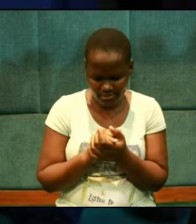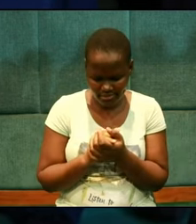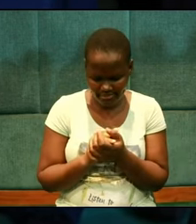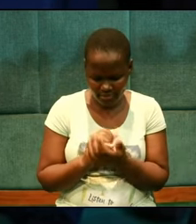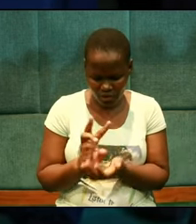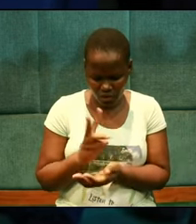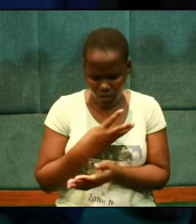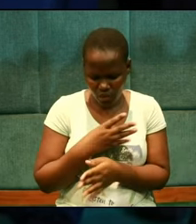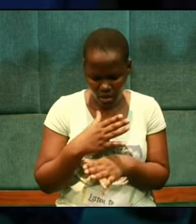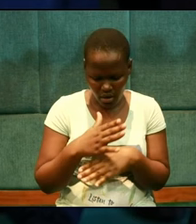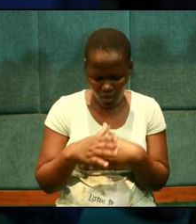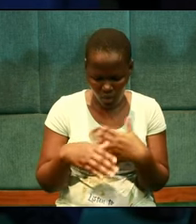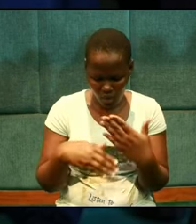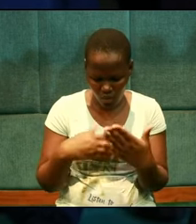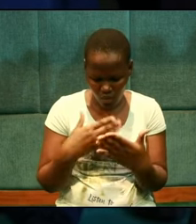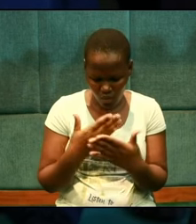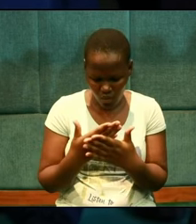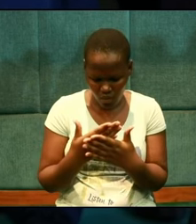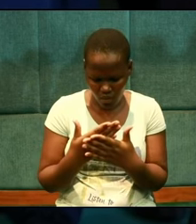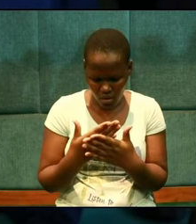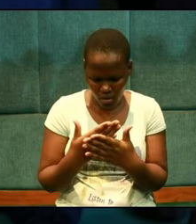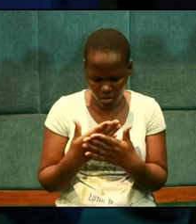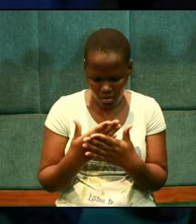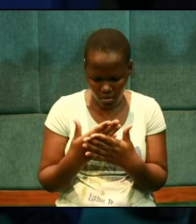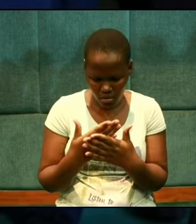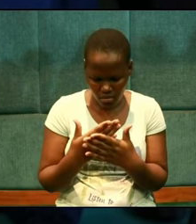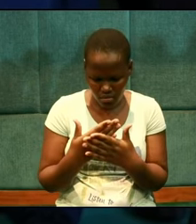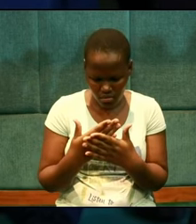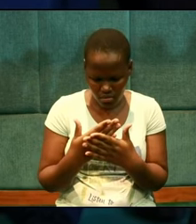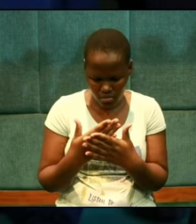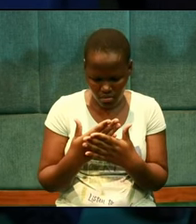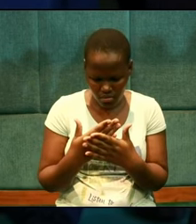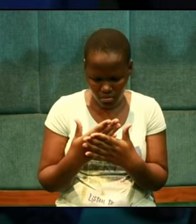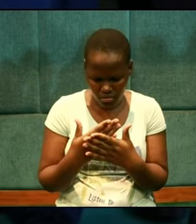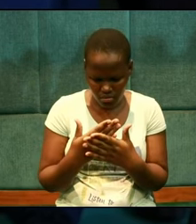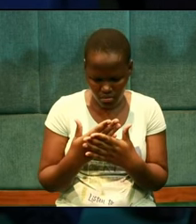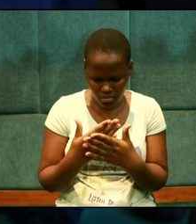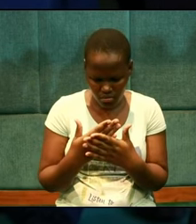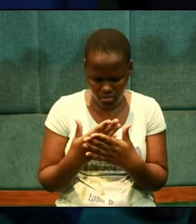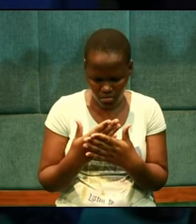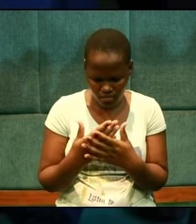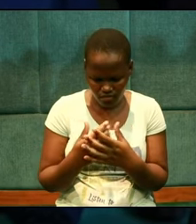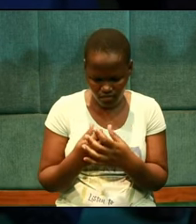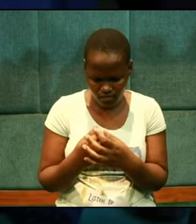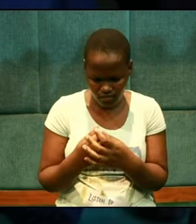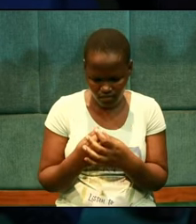we are all victims of this ignorance.